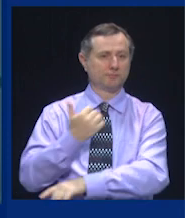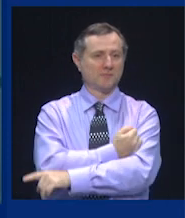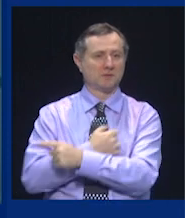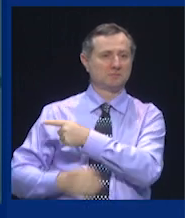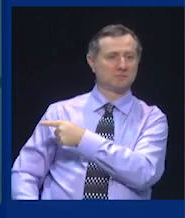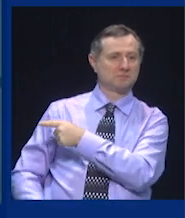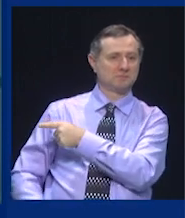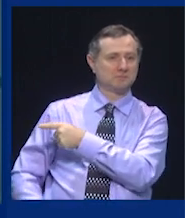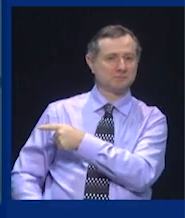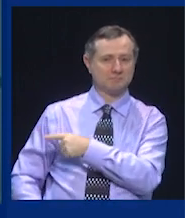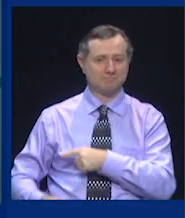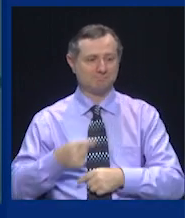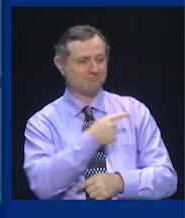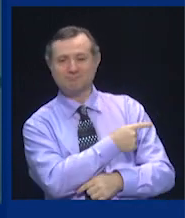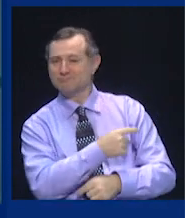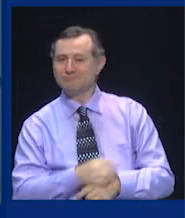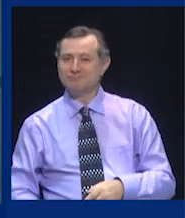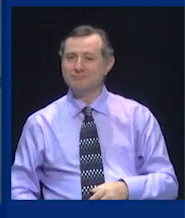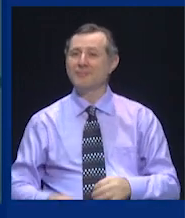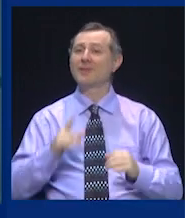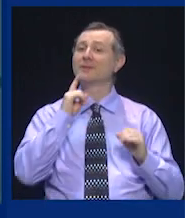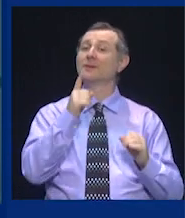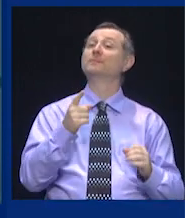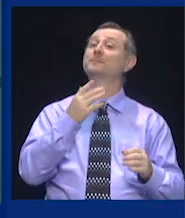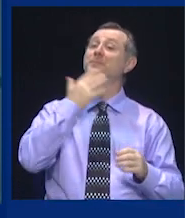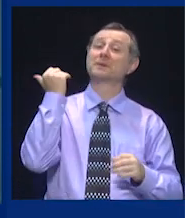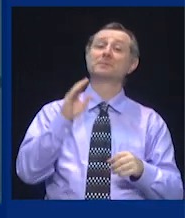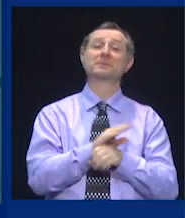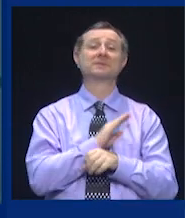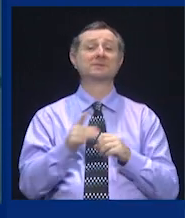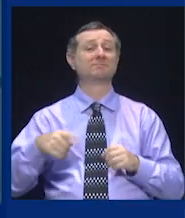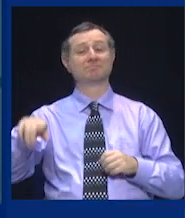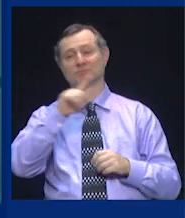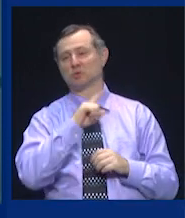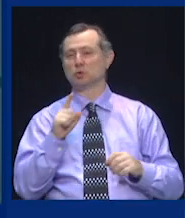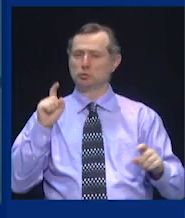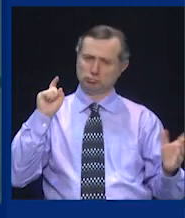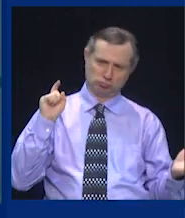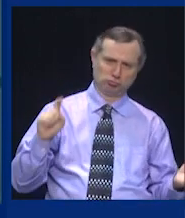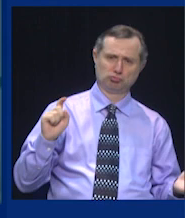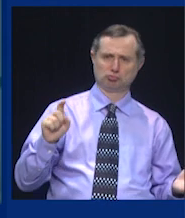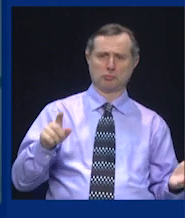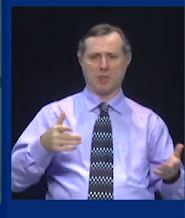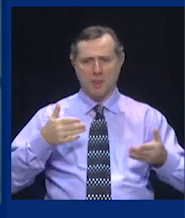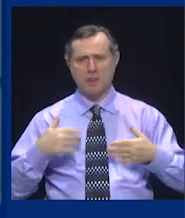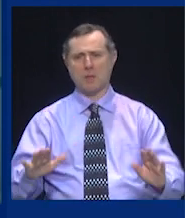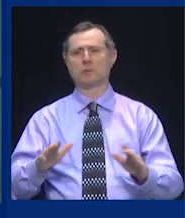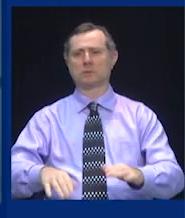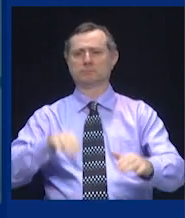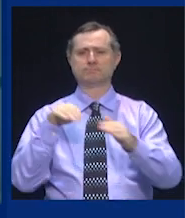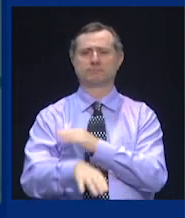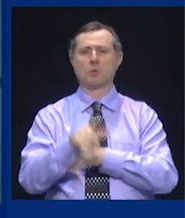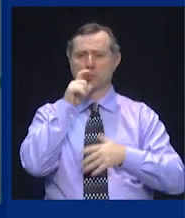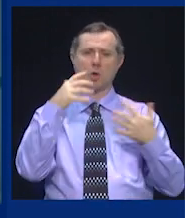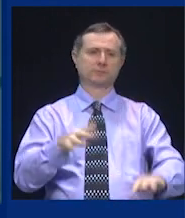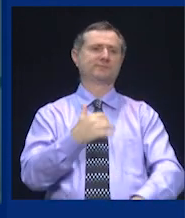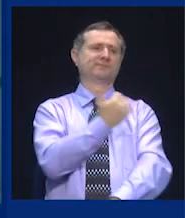it's in your business interest to run a vaccine-only